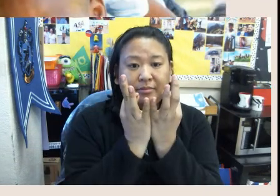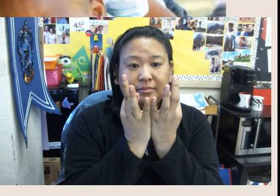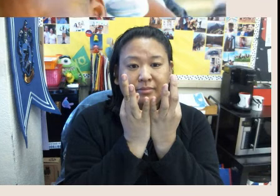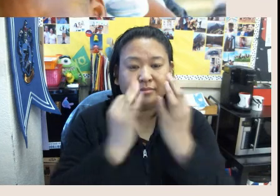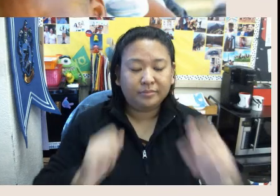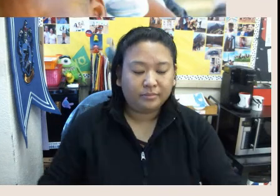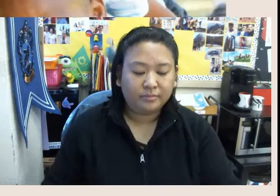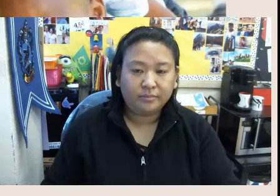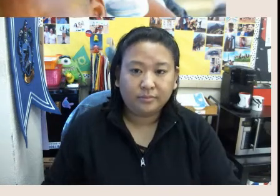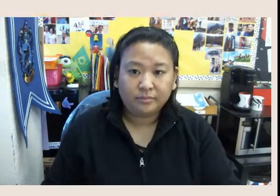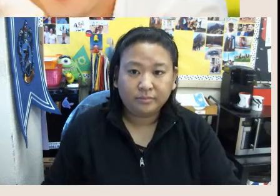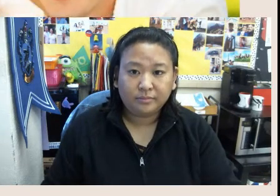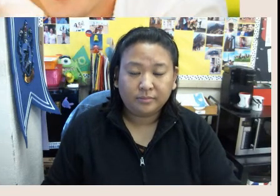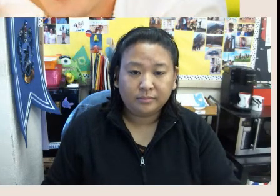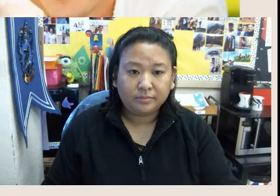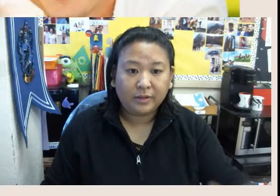Family.